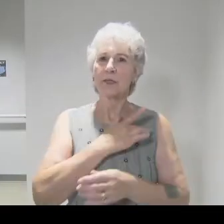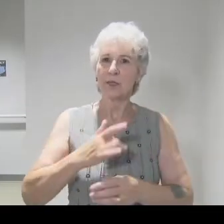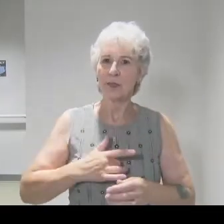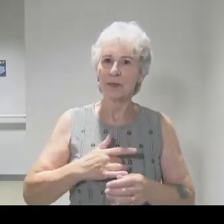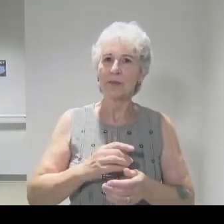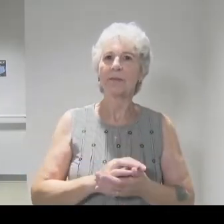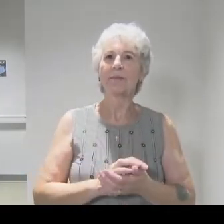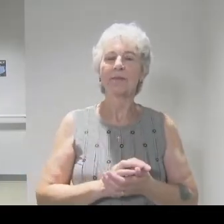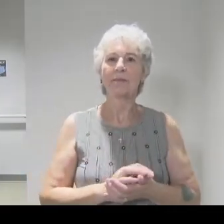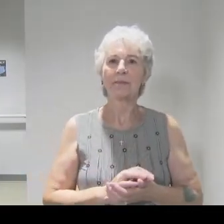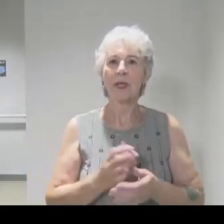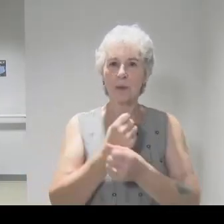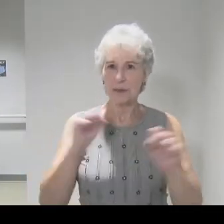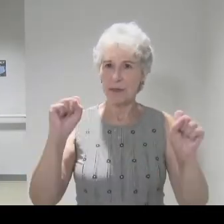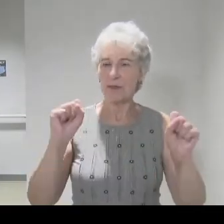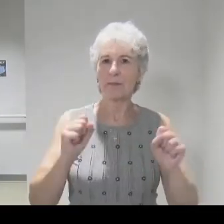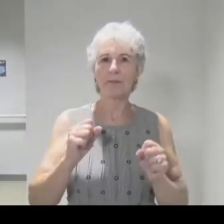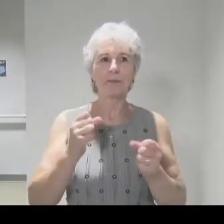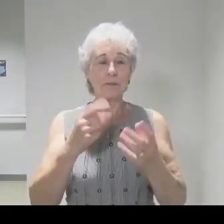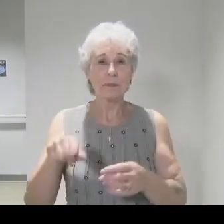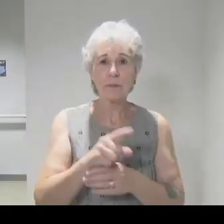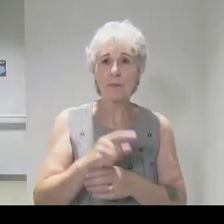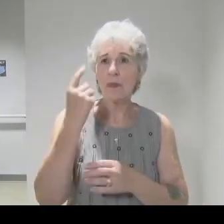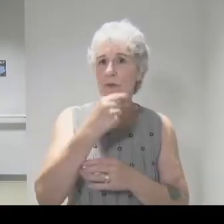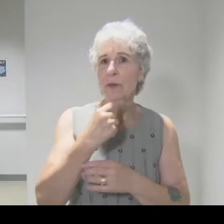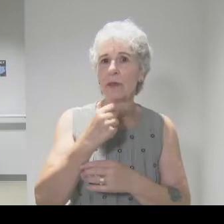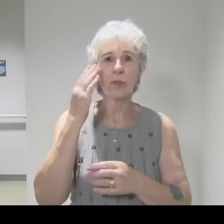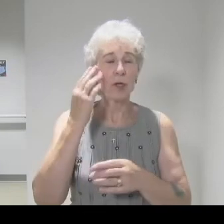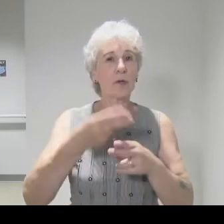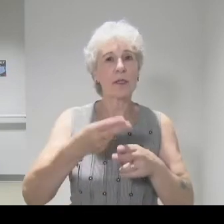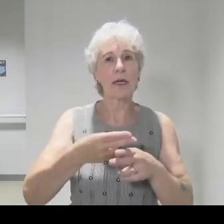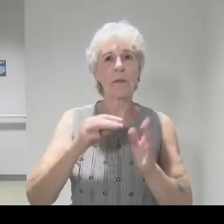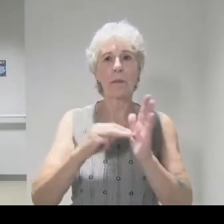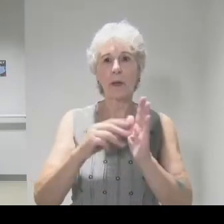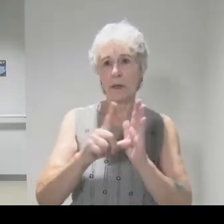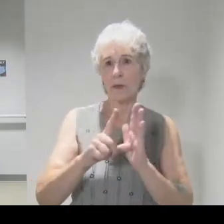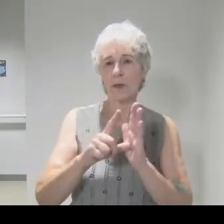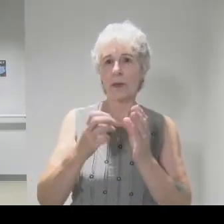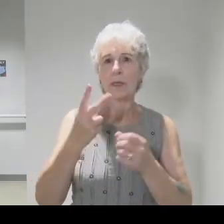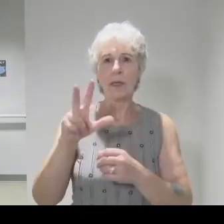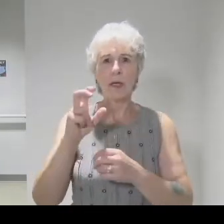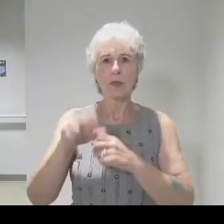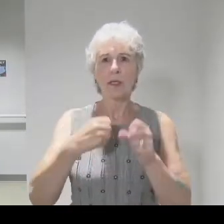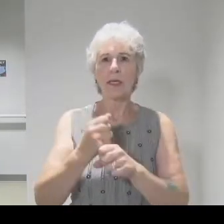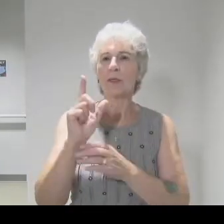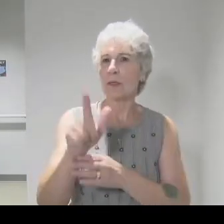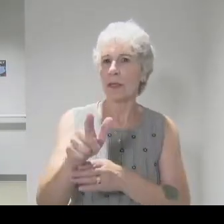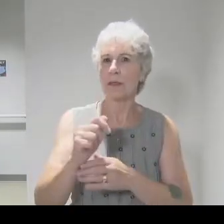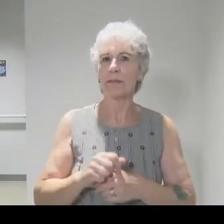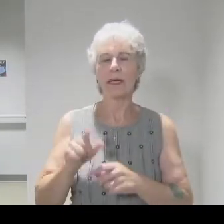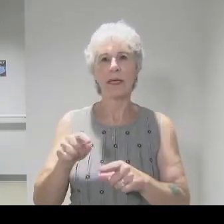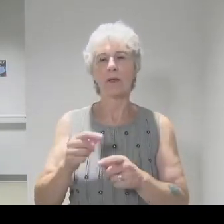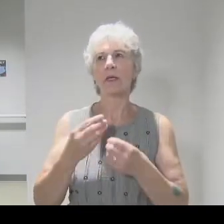saved. Many of you are familiar with the name Martin Luther. Several hundred years later, he was a man devoted